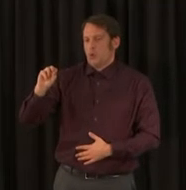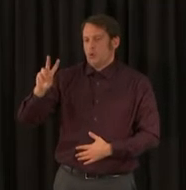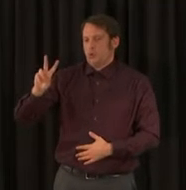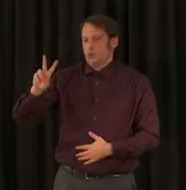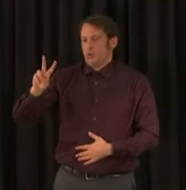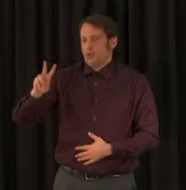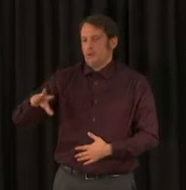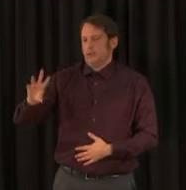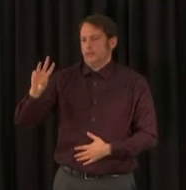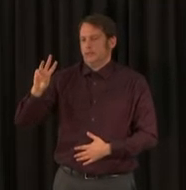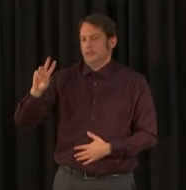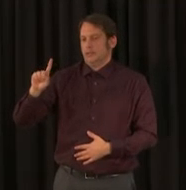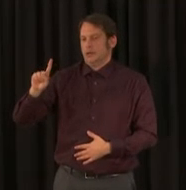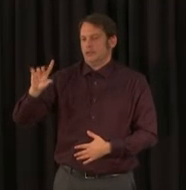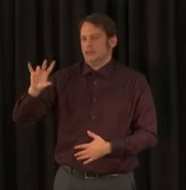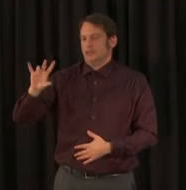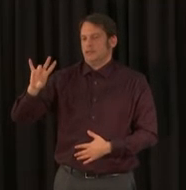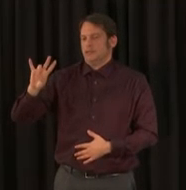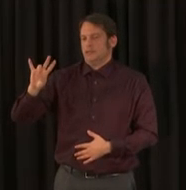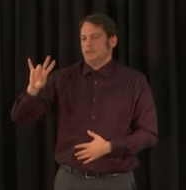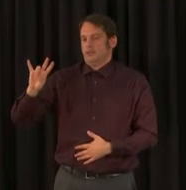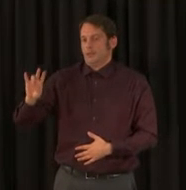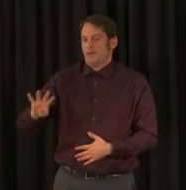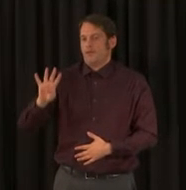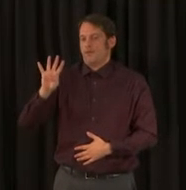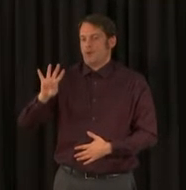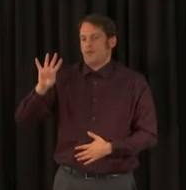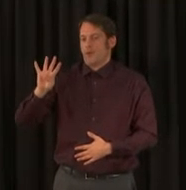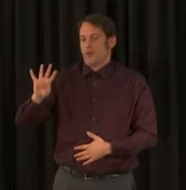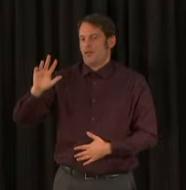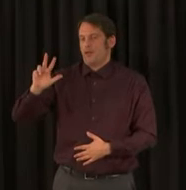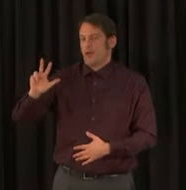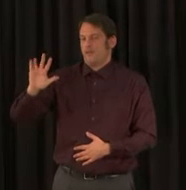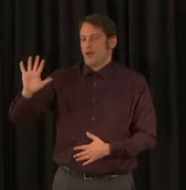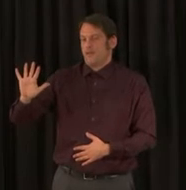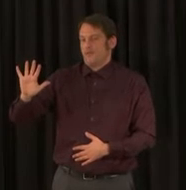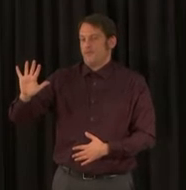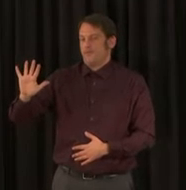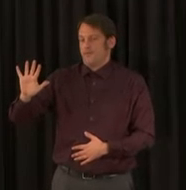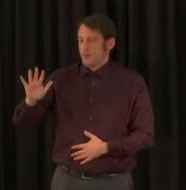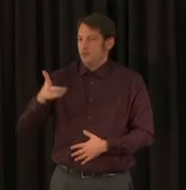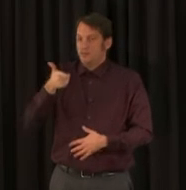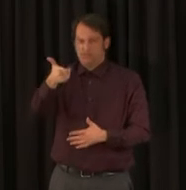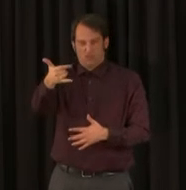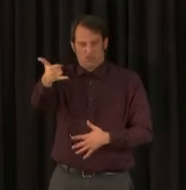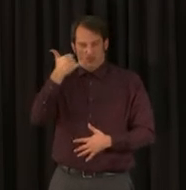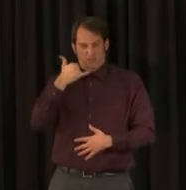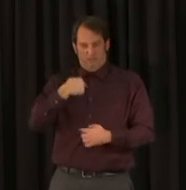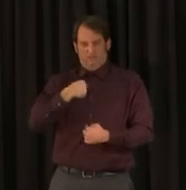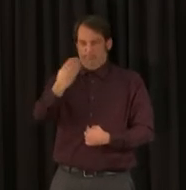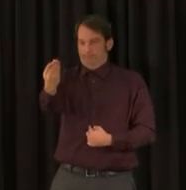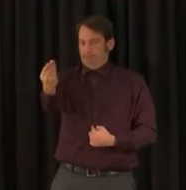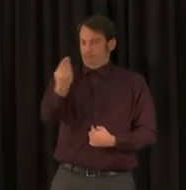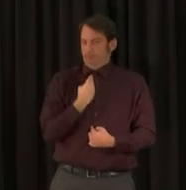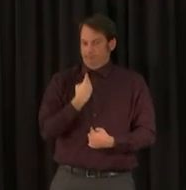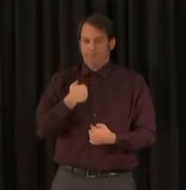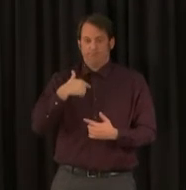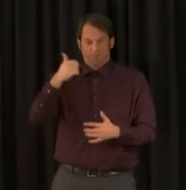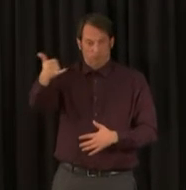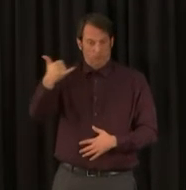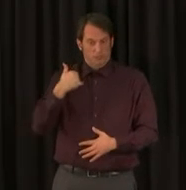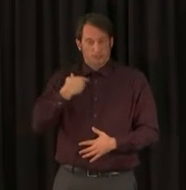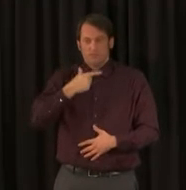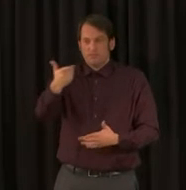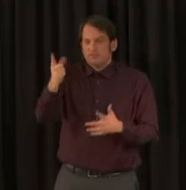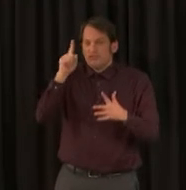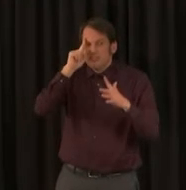202-617-4435. Please call me directly, okay, with any expenses, with